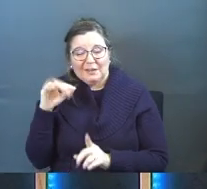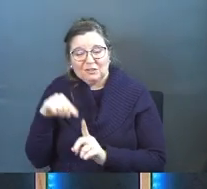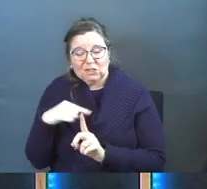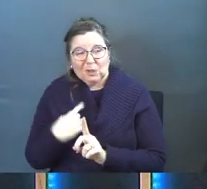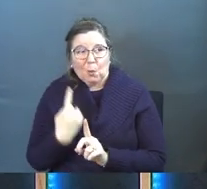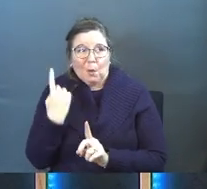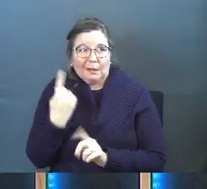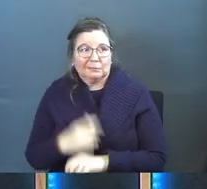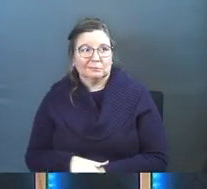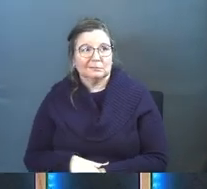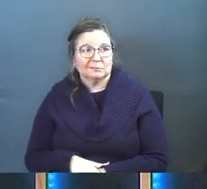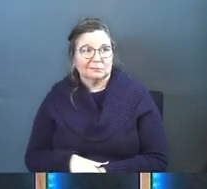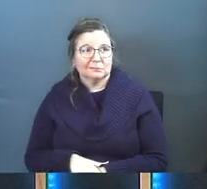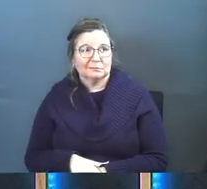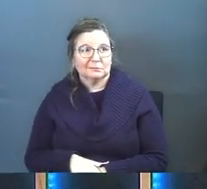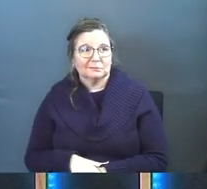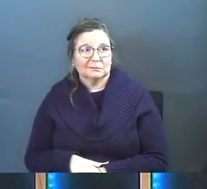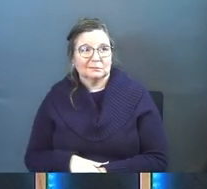know if she's the one."